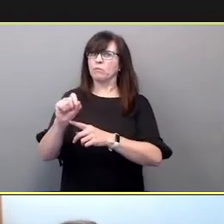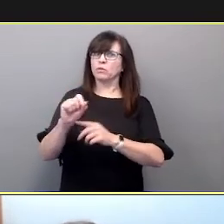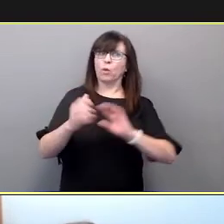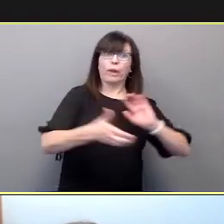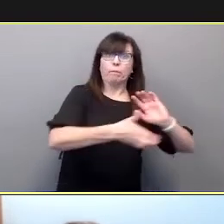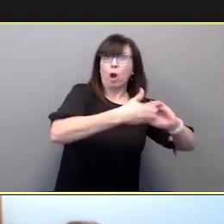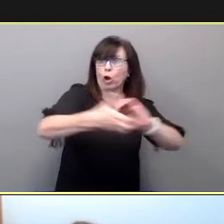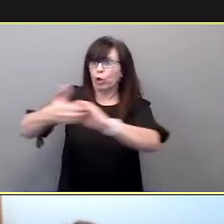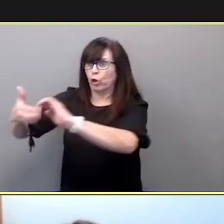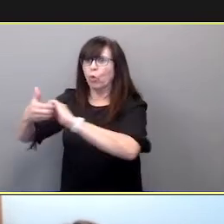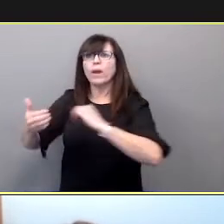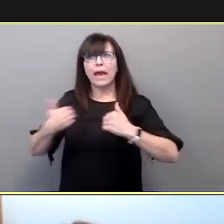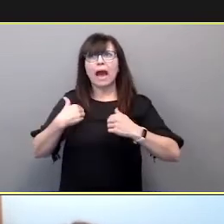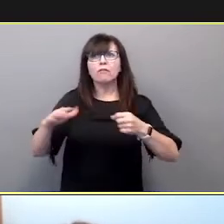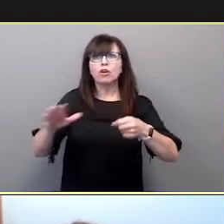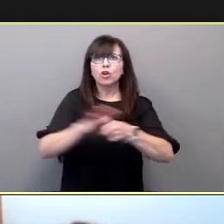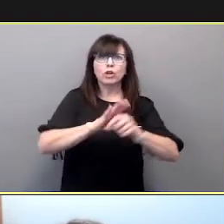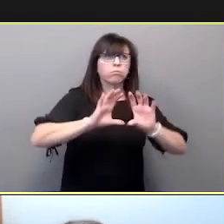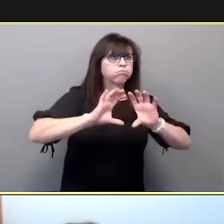robust network.